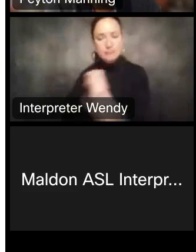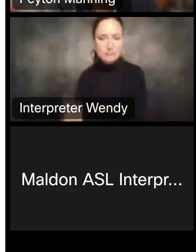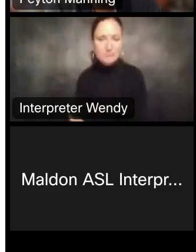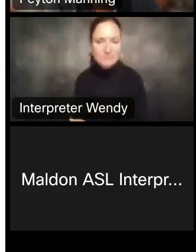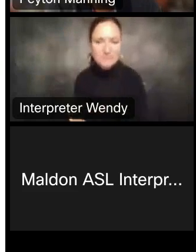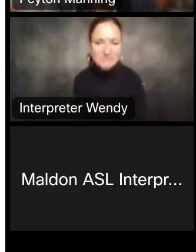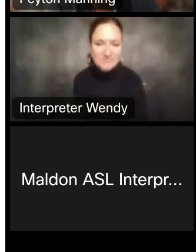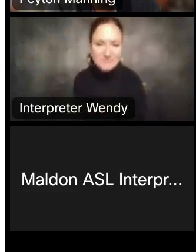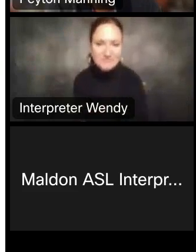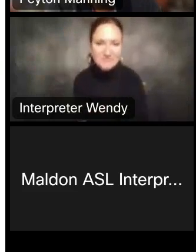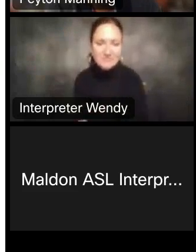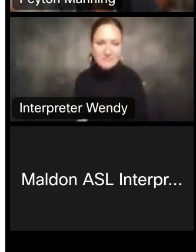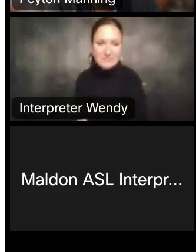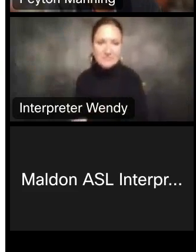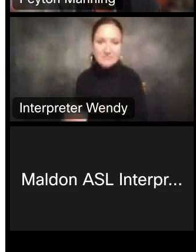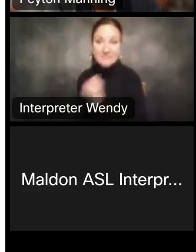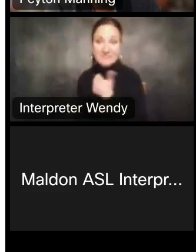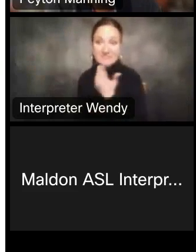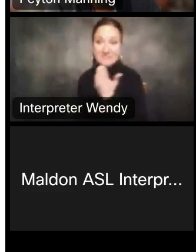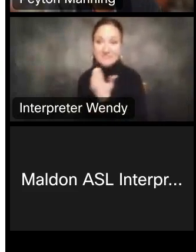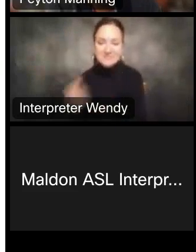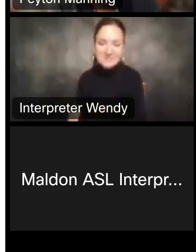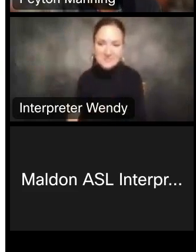Thanks. Thank you.